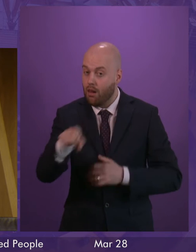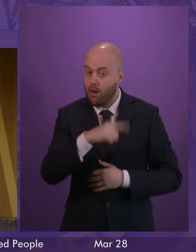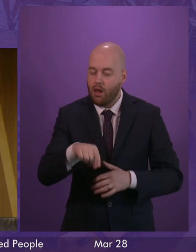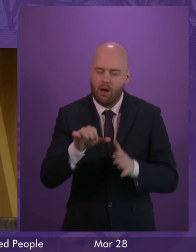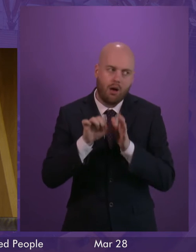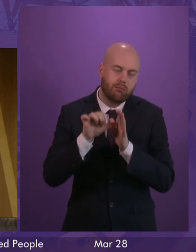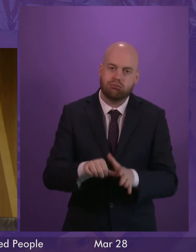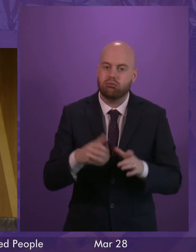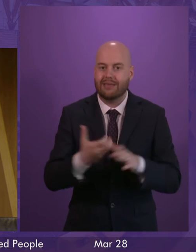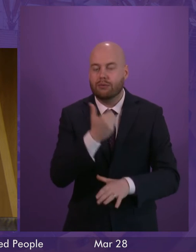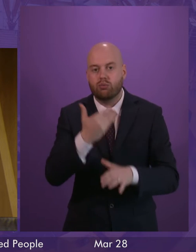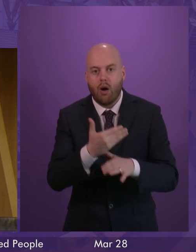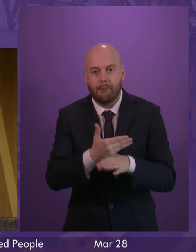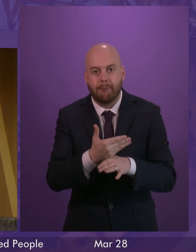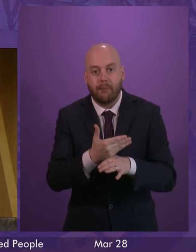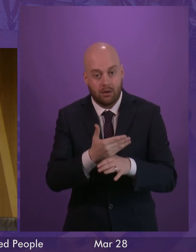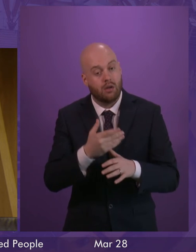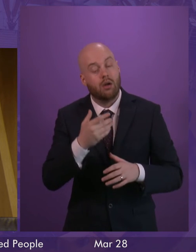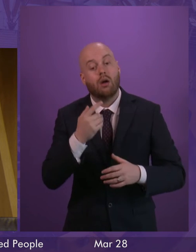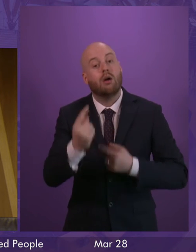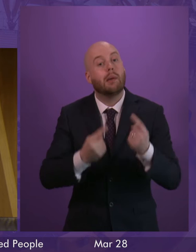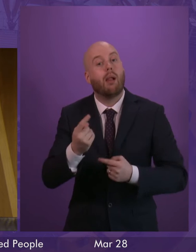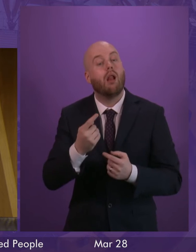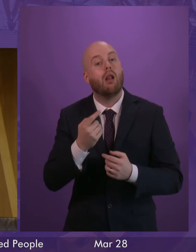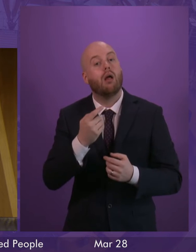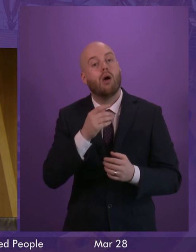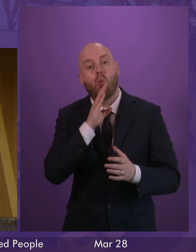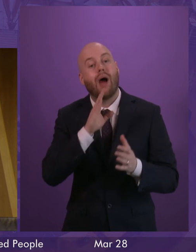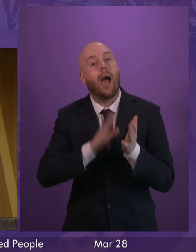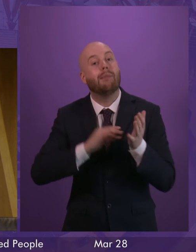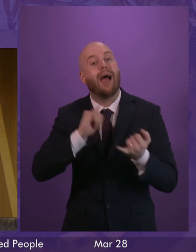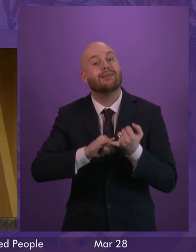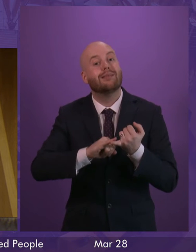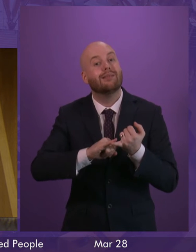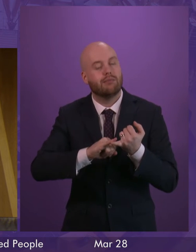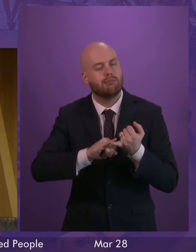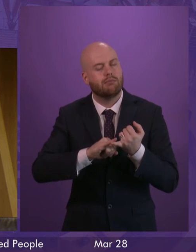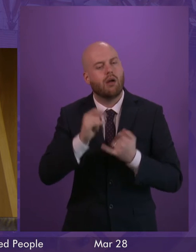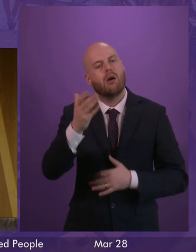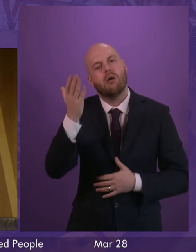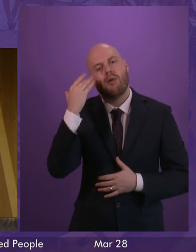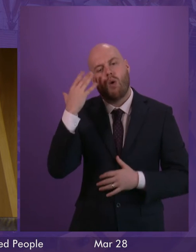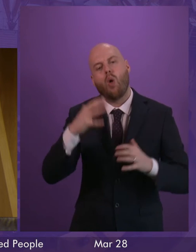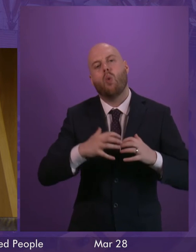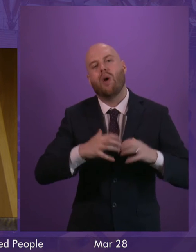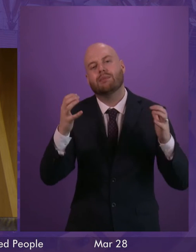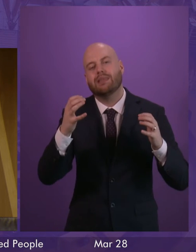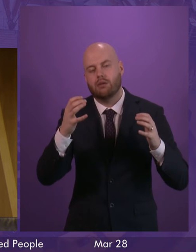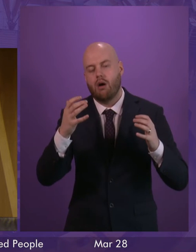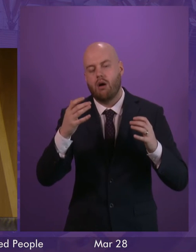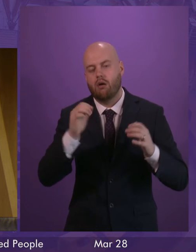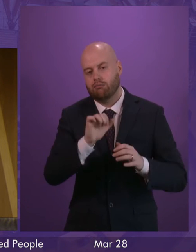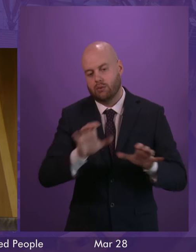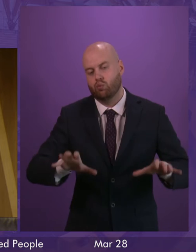with MS in the workplace because the all-party Westminster parliamentary group had a report on it which was employment